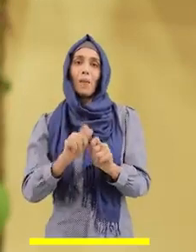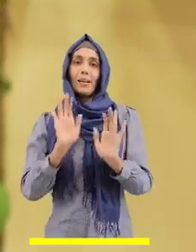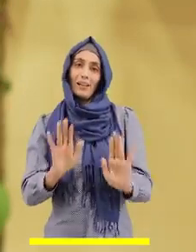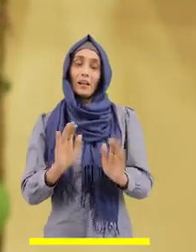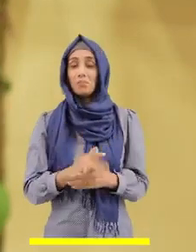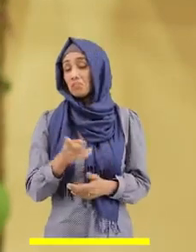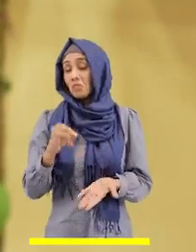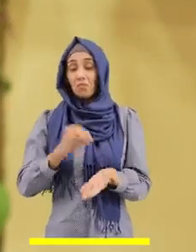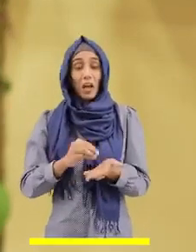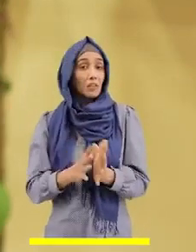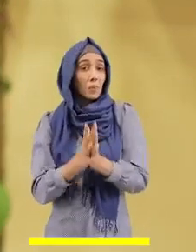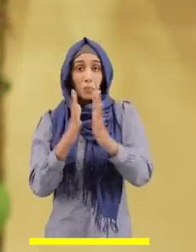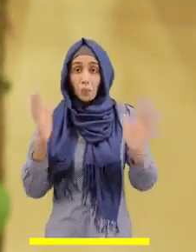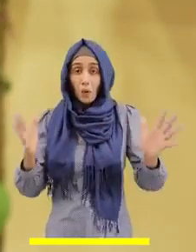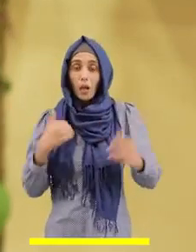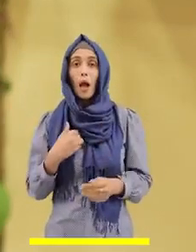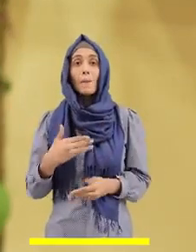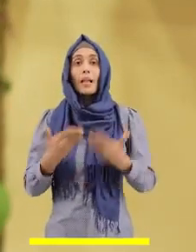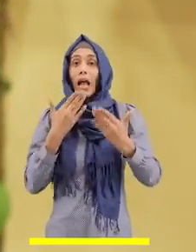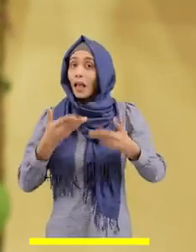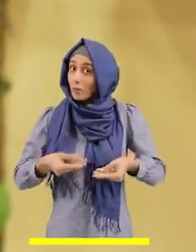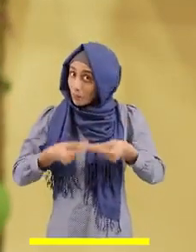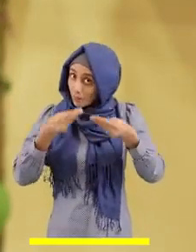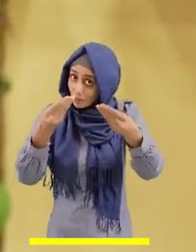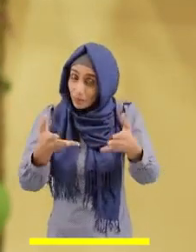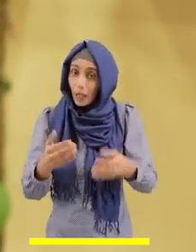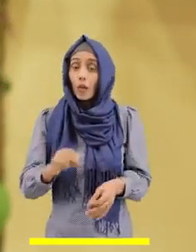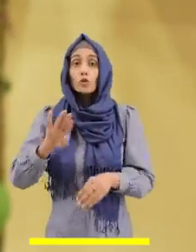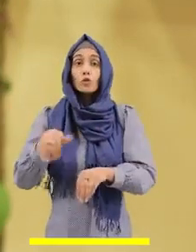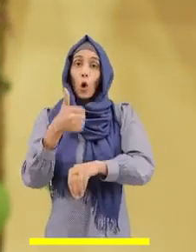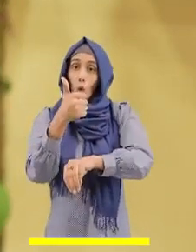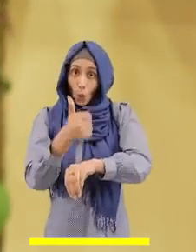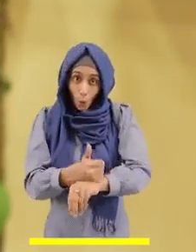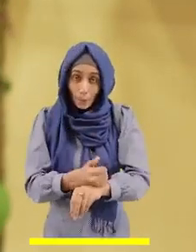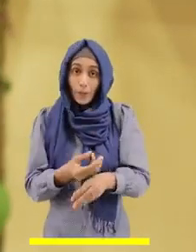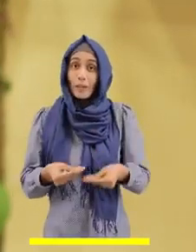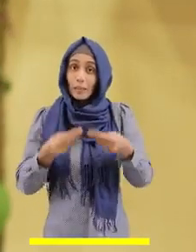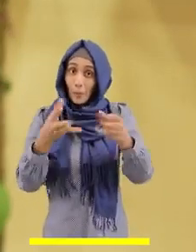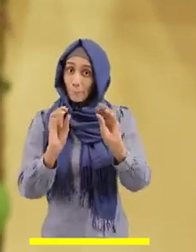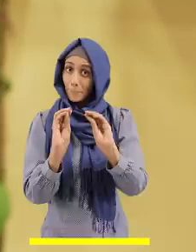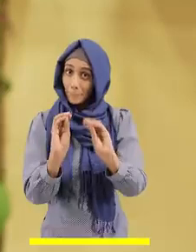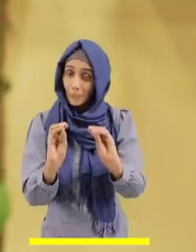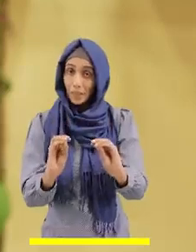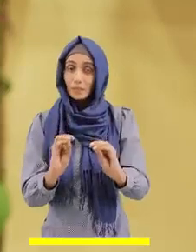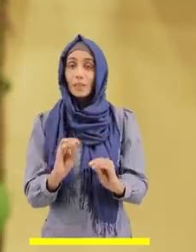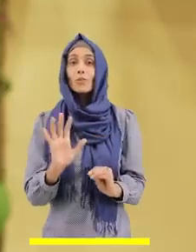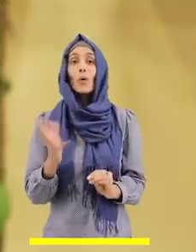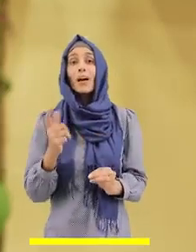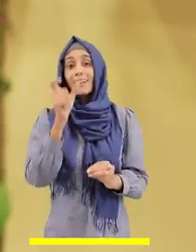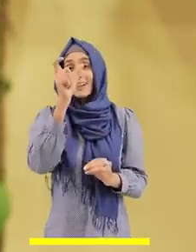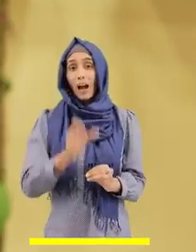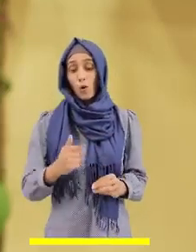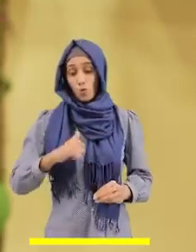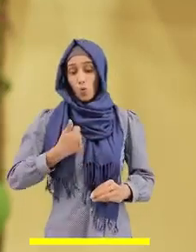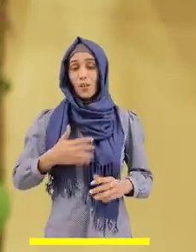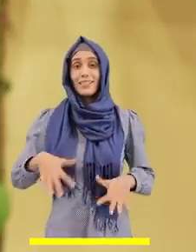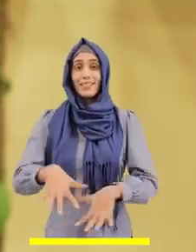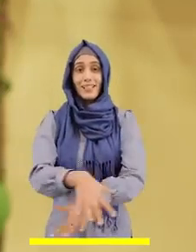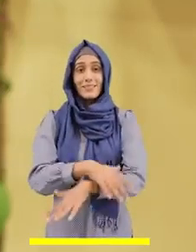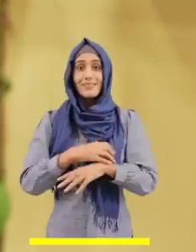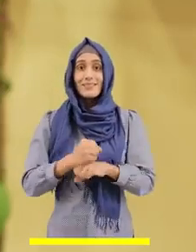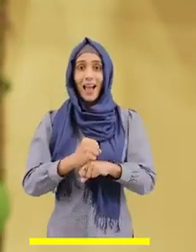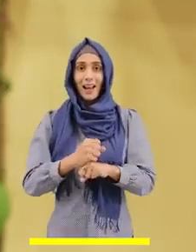opportunities, and what we're doing by providing education and employment is you're creating someone who